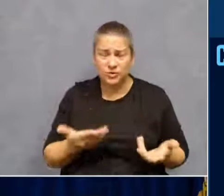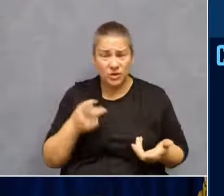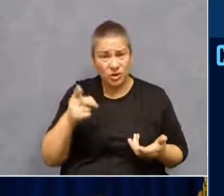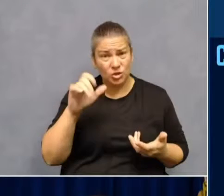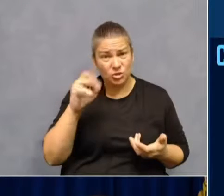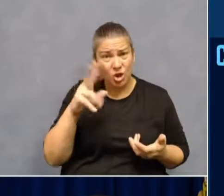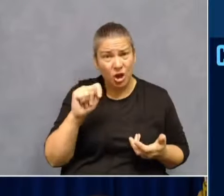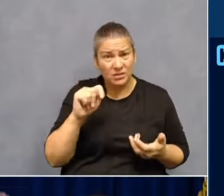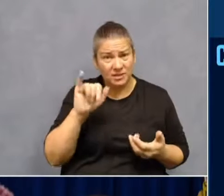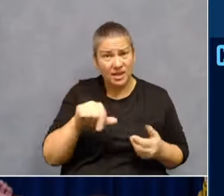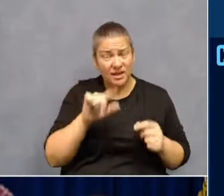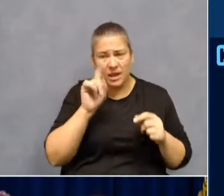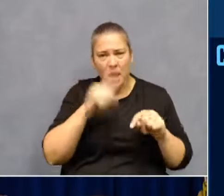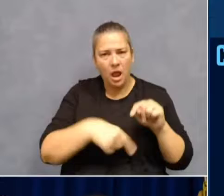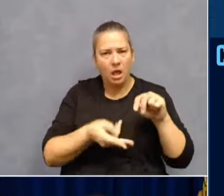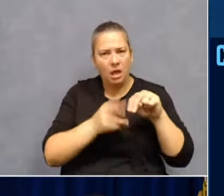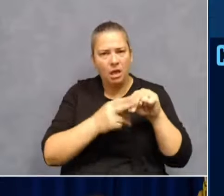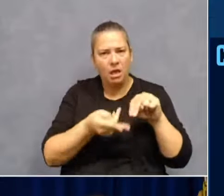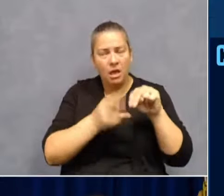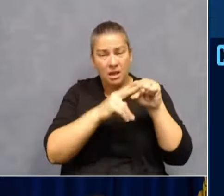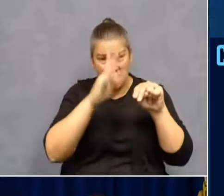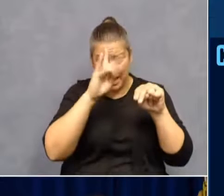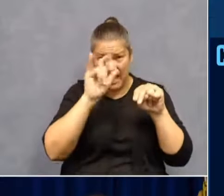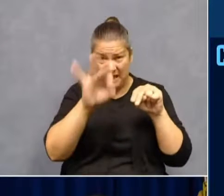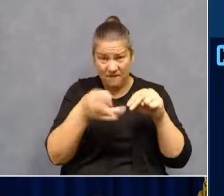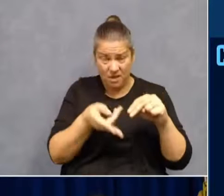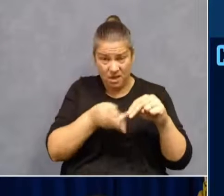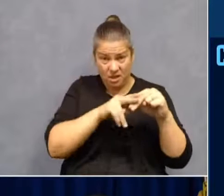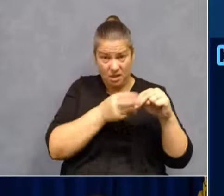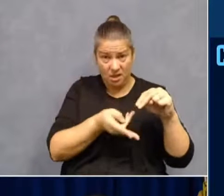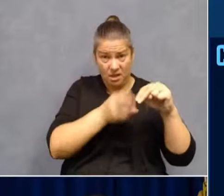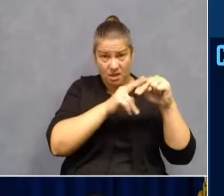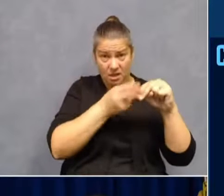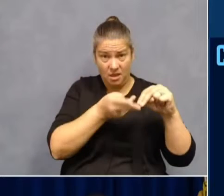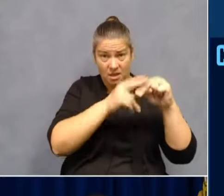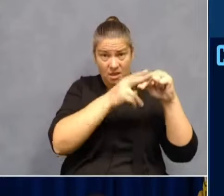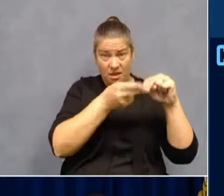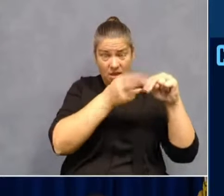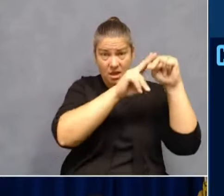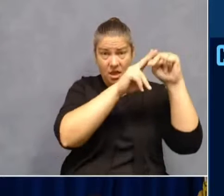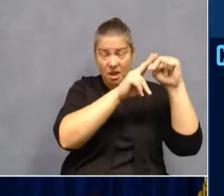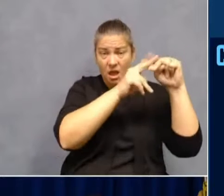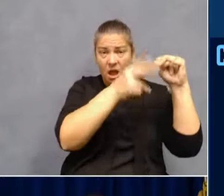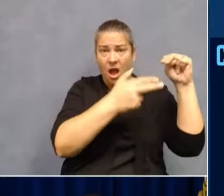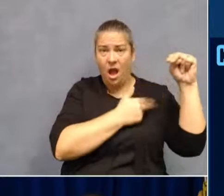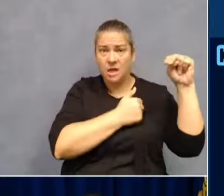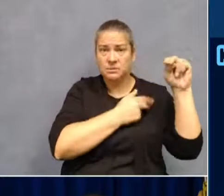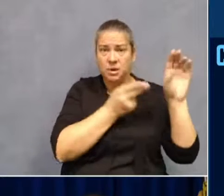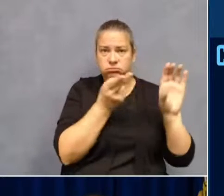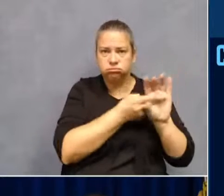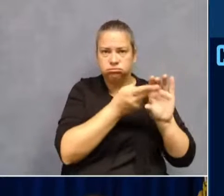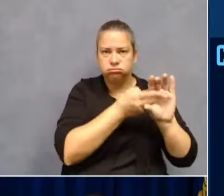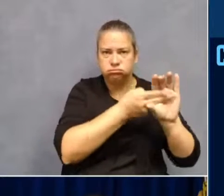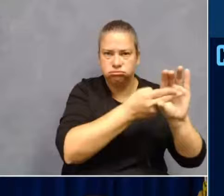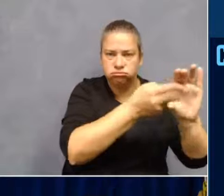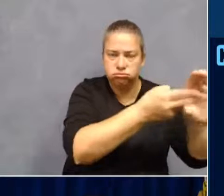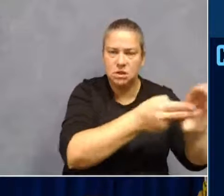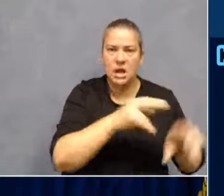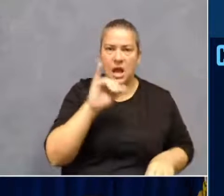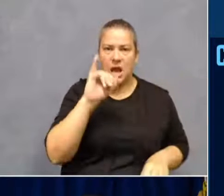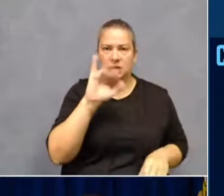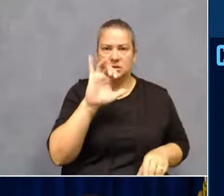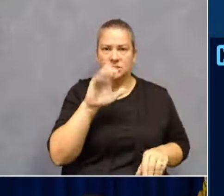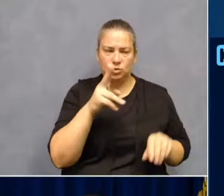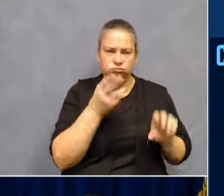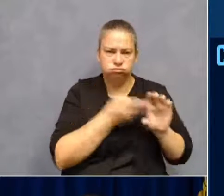when numbers of cases go up like this, so do hospitalizations, so do people in the ICU, and so